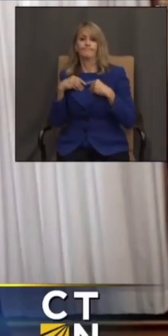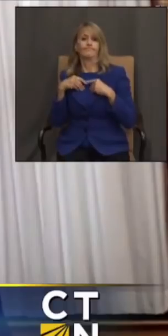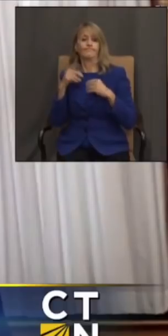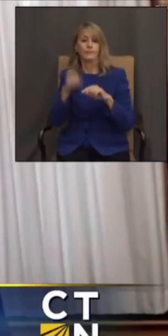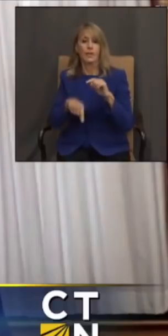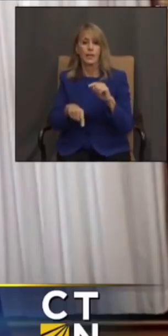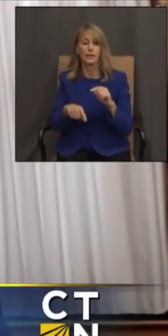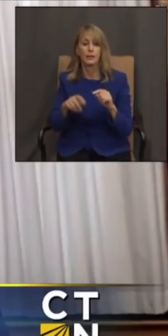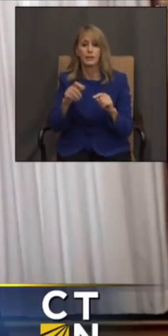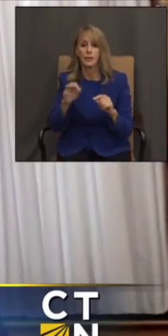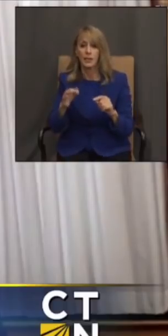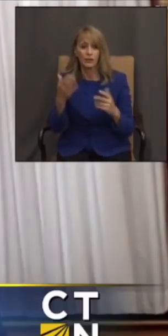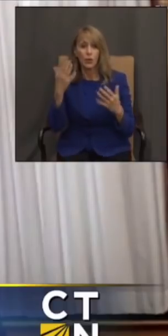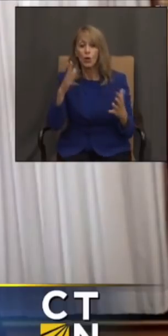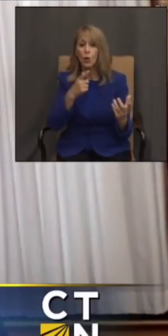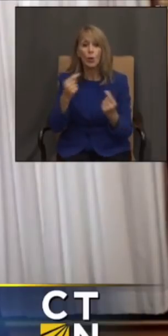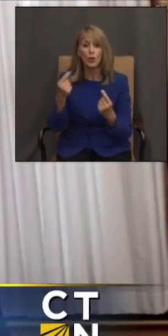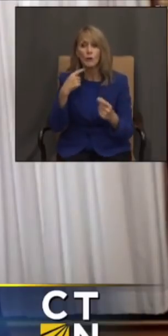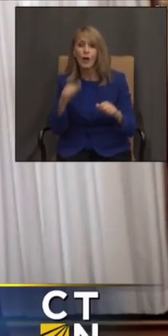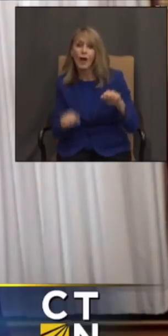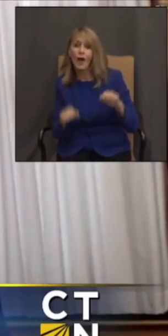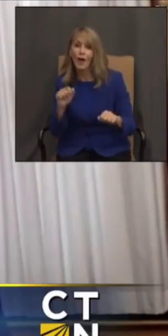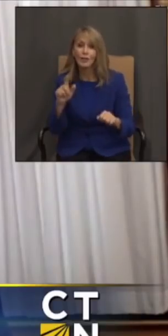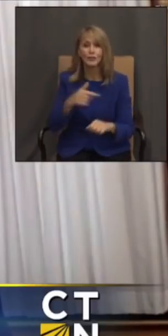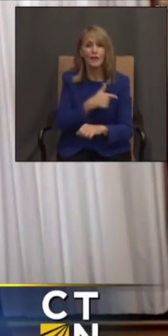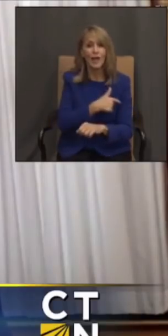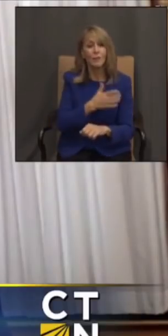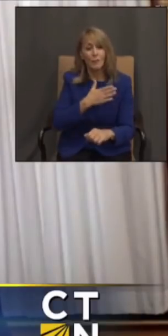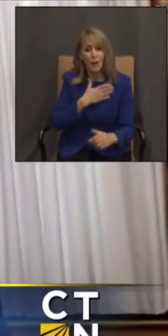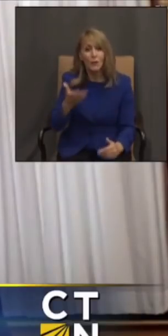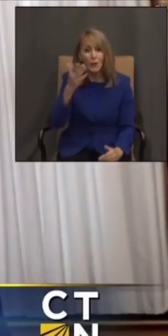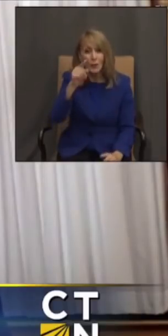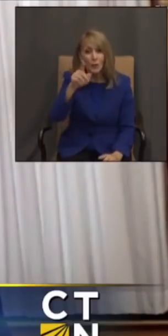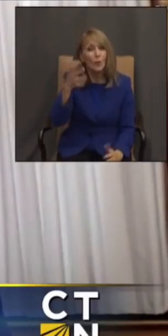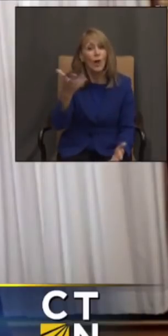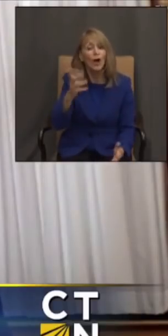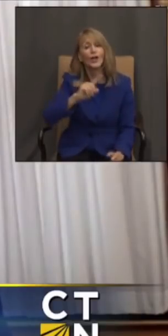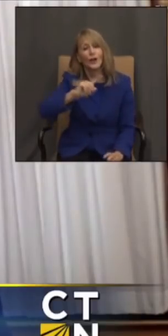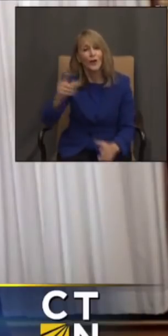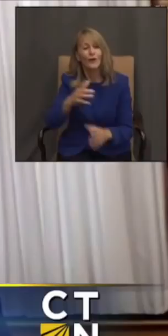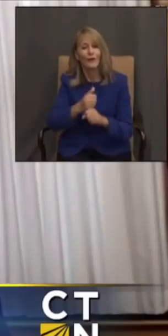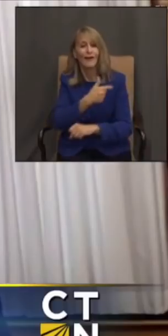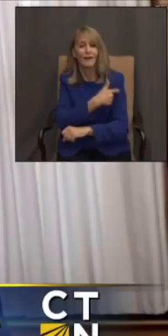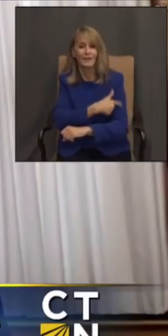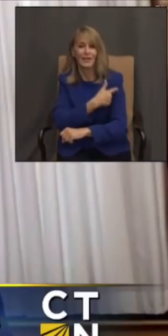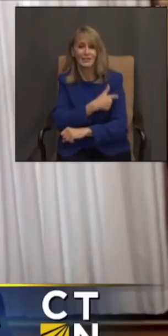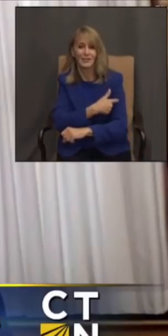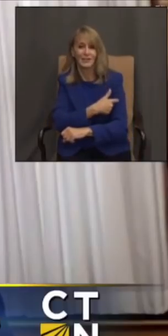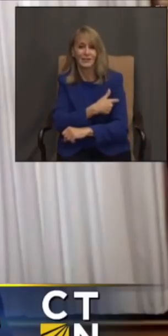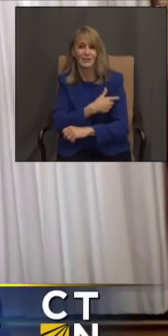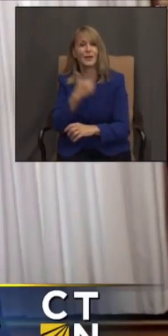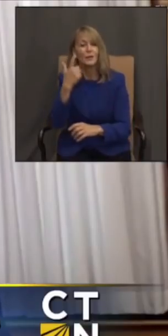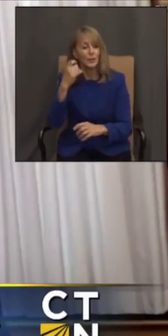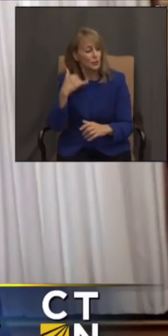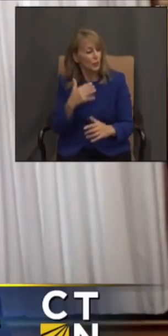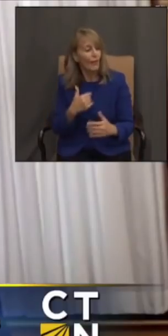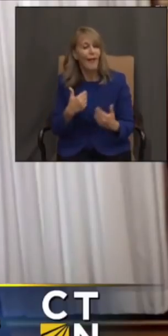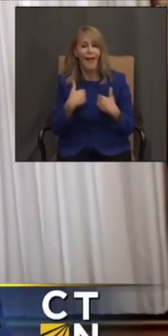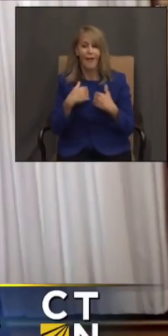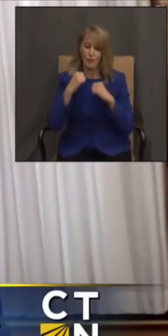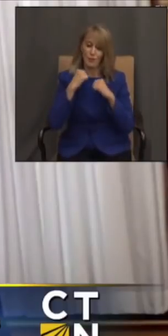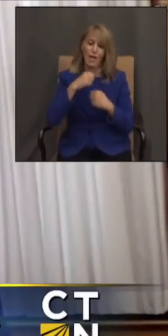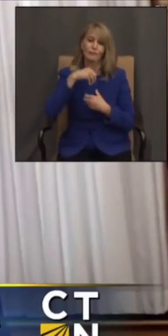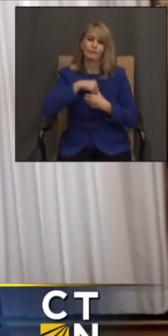my recommendation is go get vaccinated because you will almost certainly have very robust protection